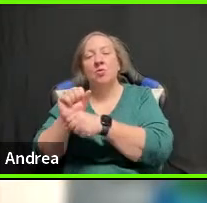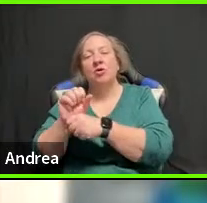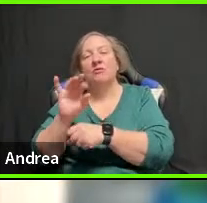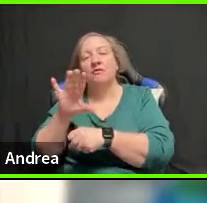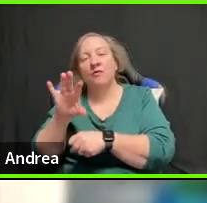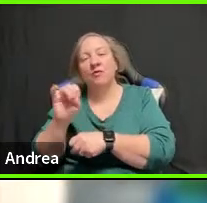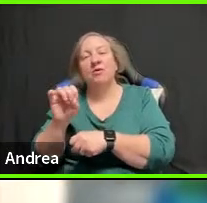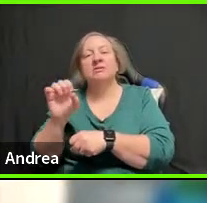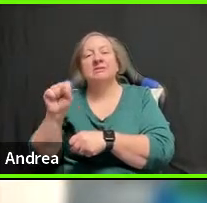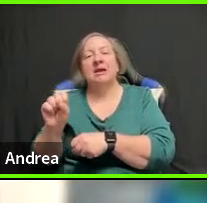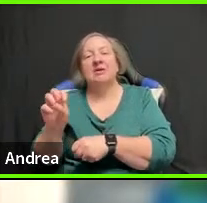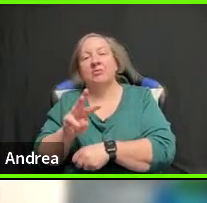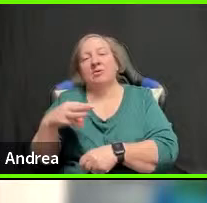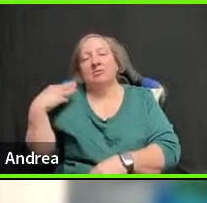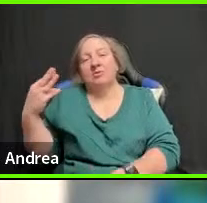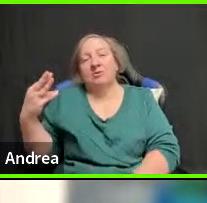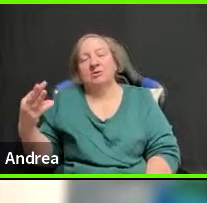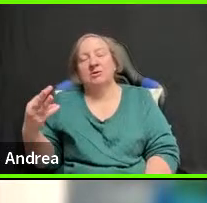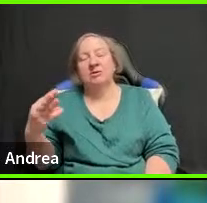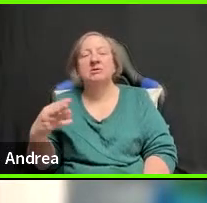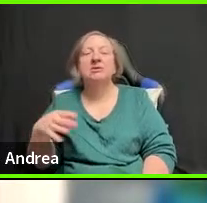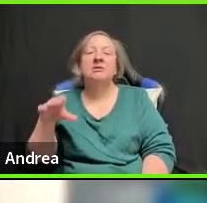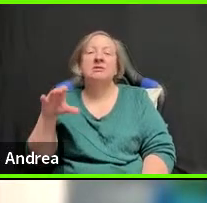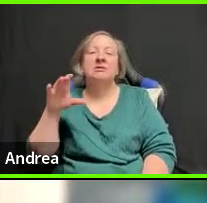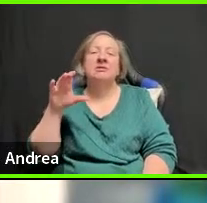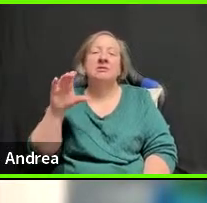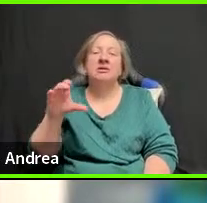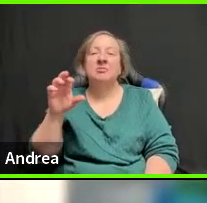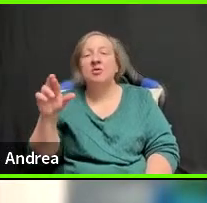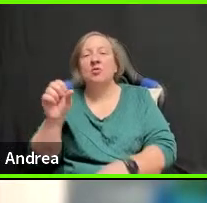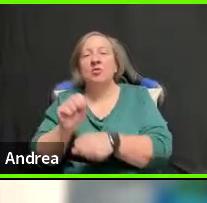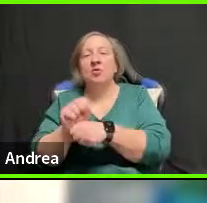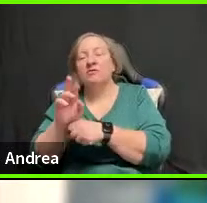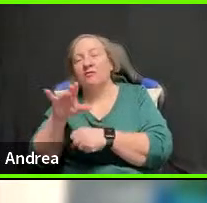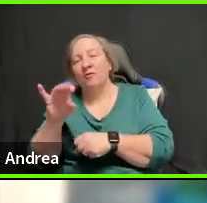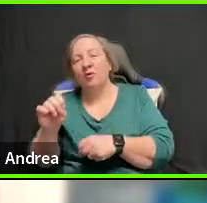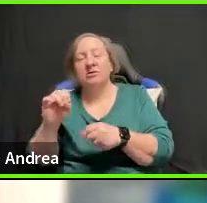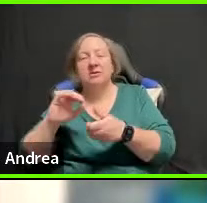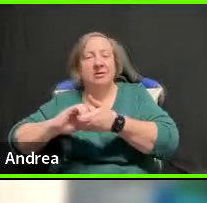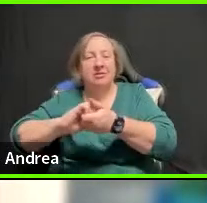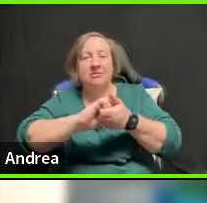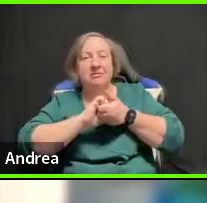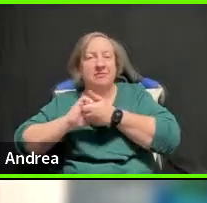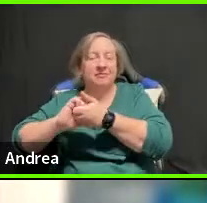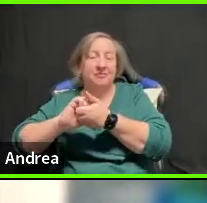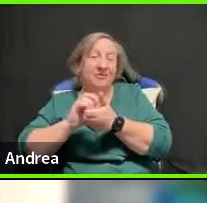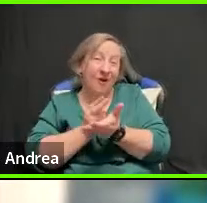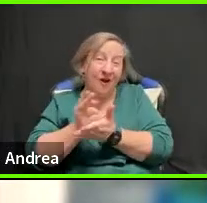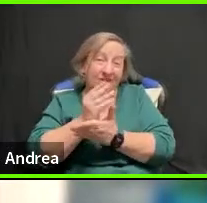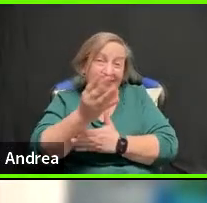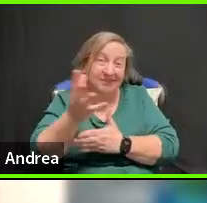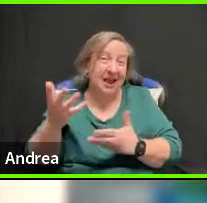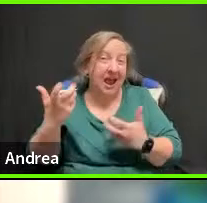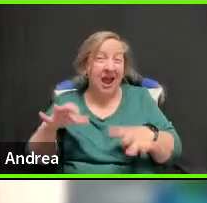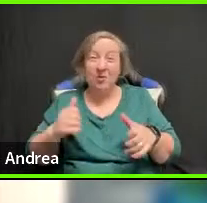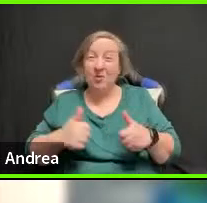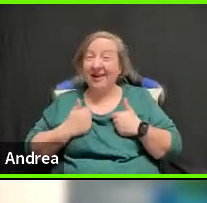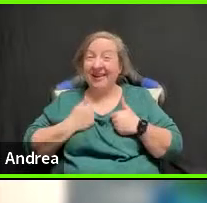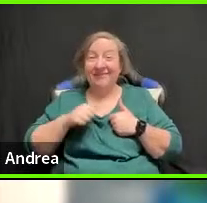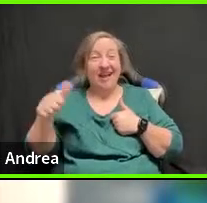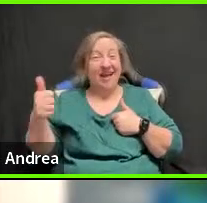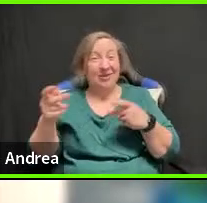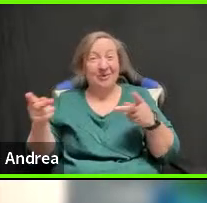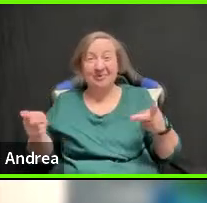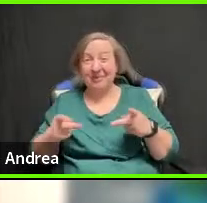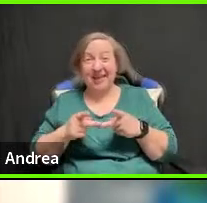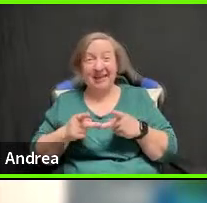Willamette Workforce Collaborative. And let me just be honest and practical and say, I don't really want to live anywhere but here if it's for a